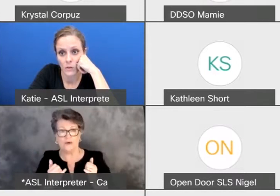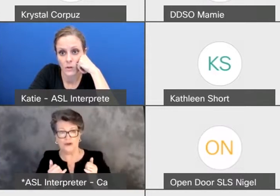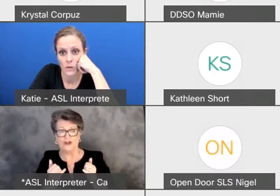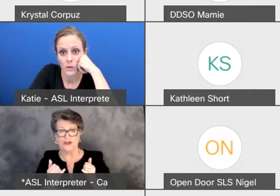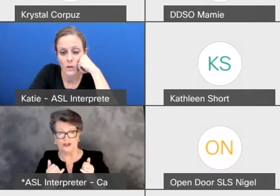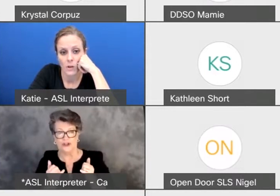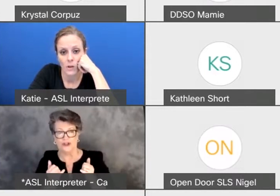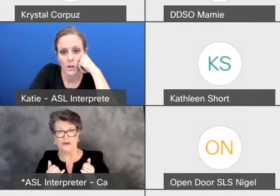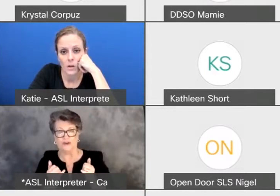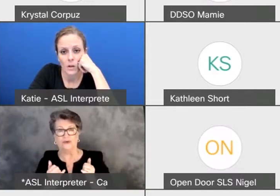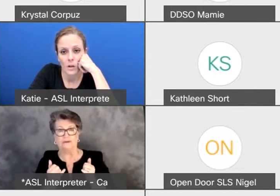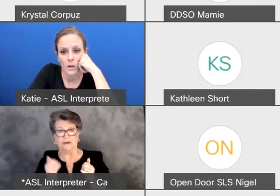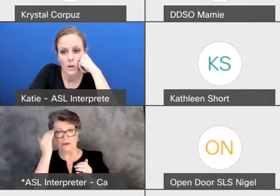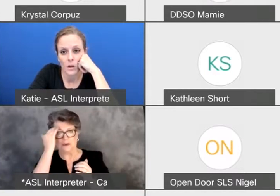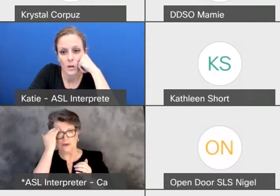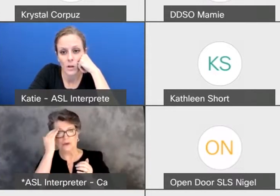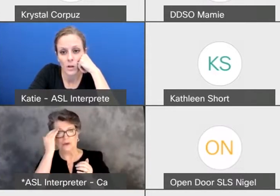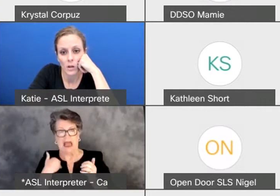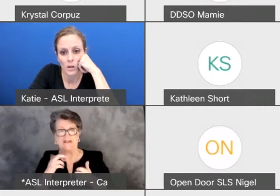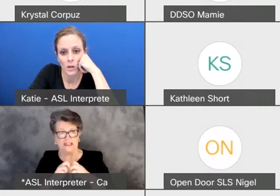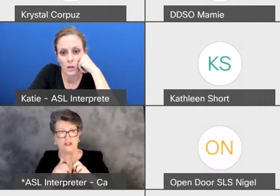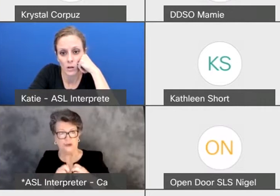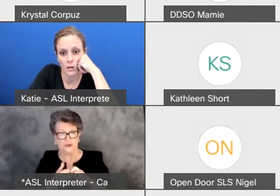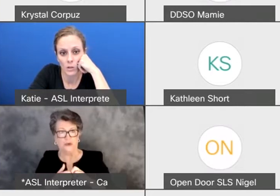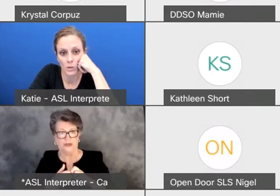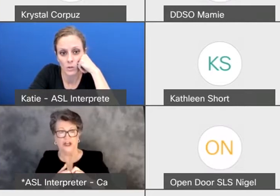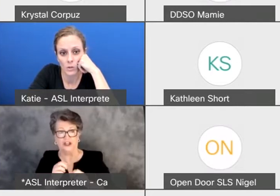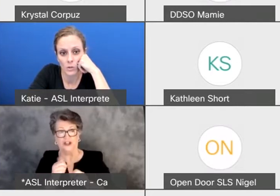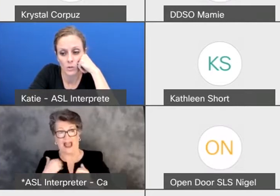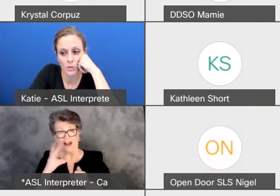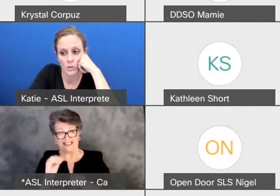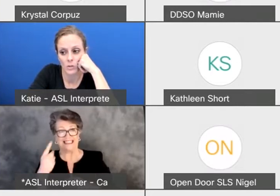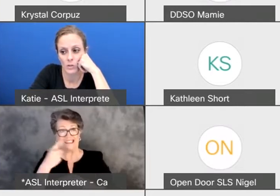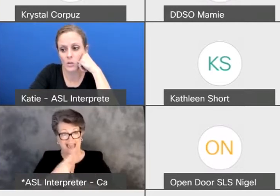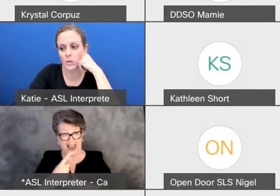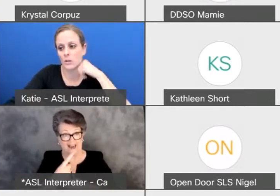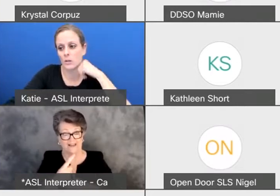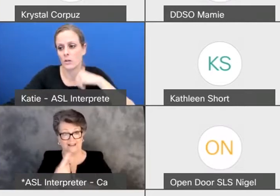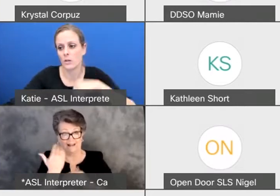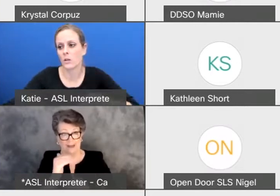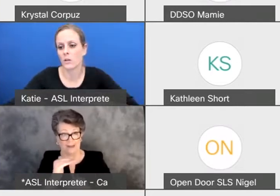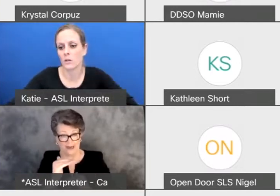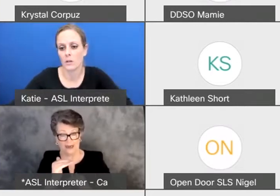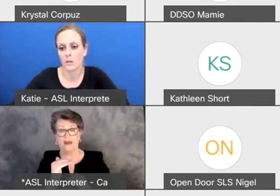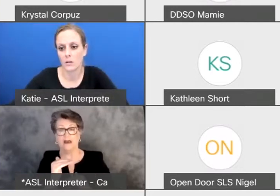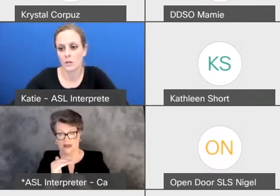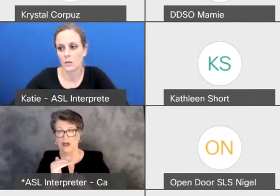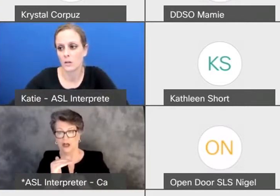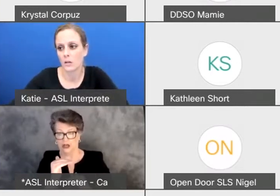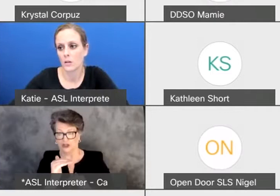recognition that you have an issue about this. You've got that 60 days then to put that rate